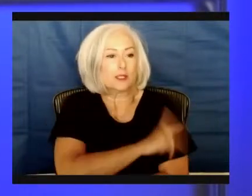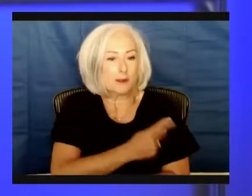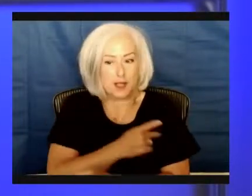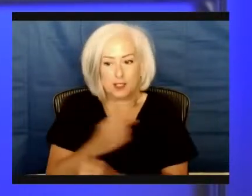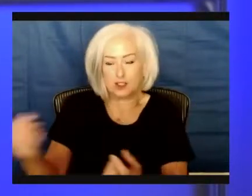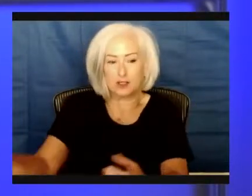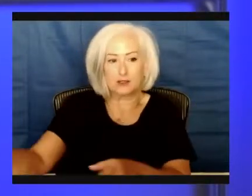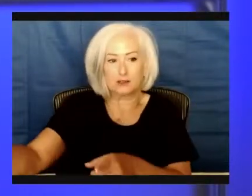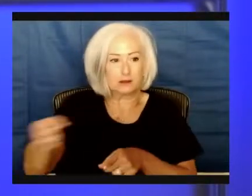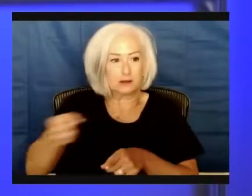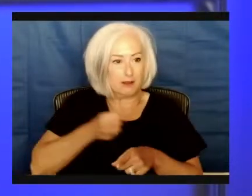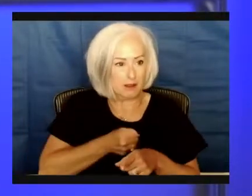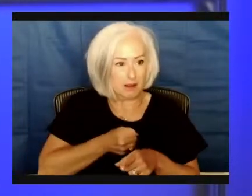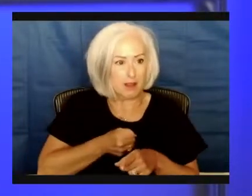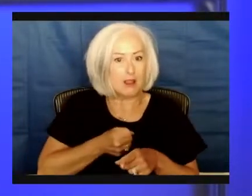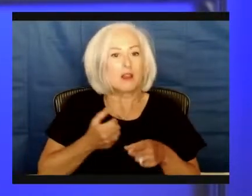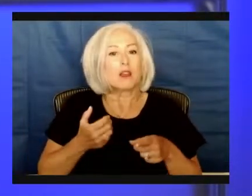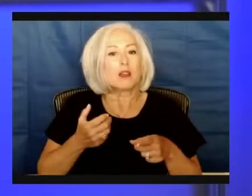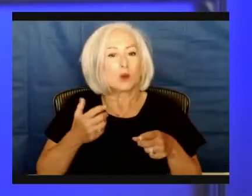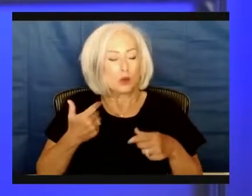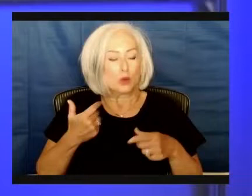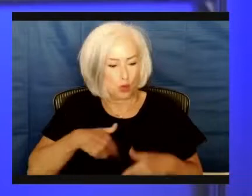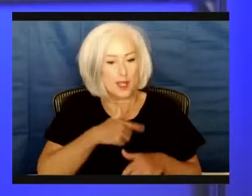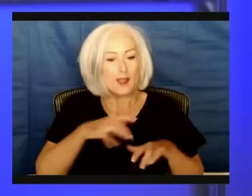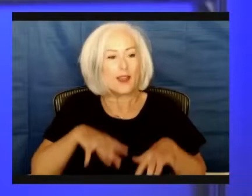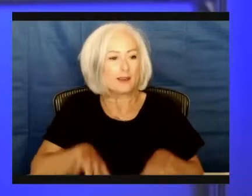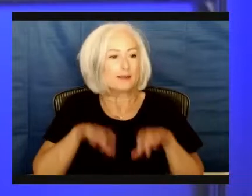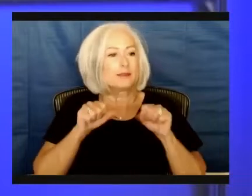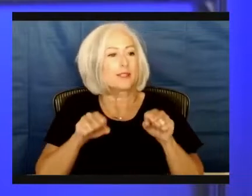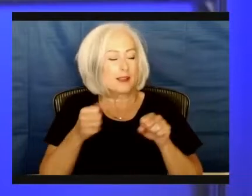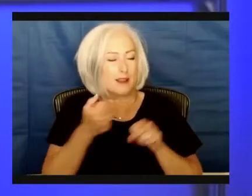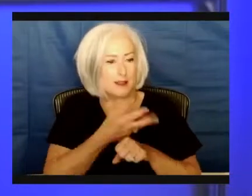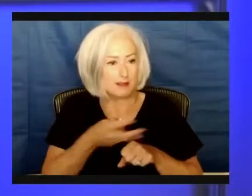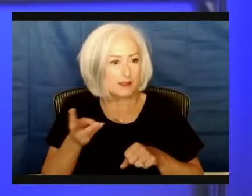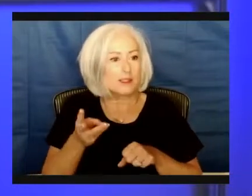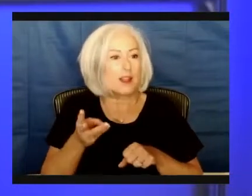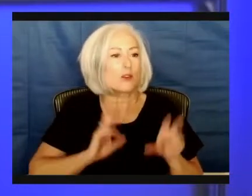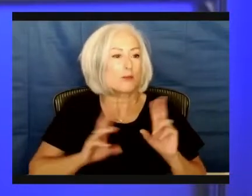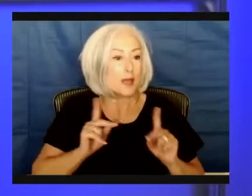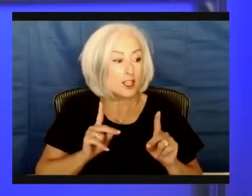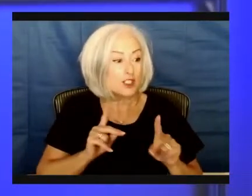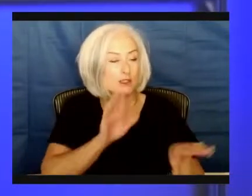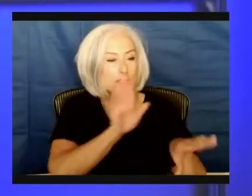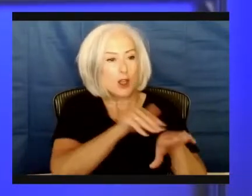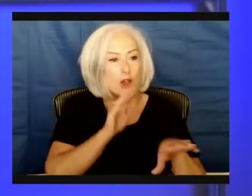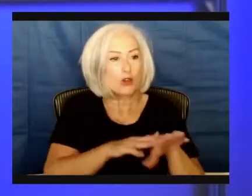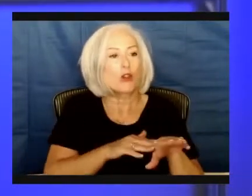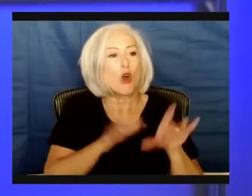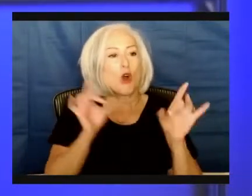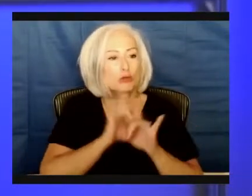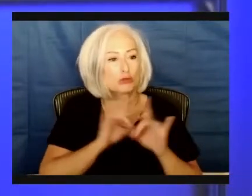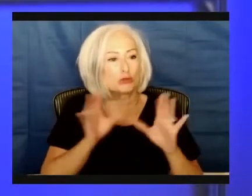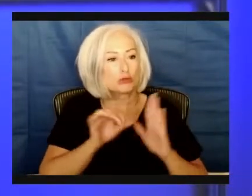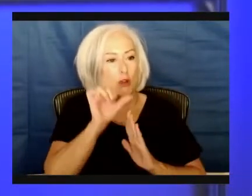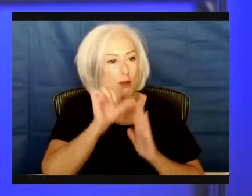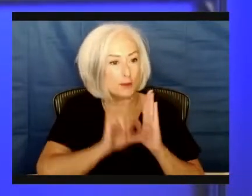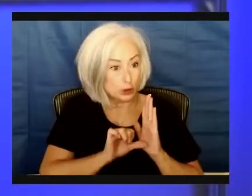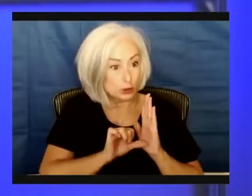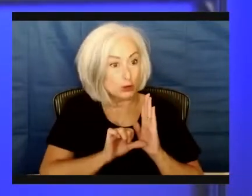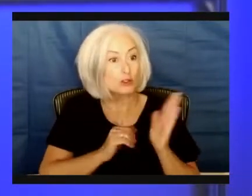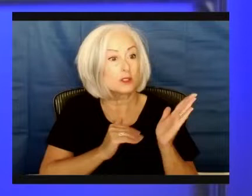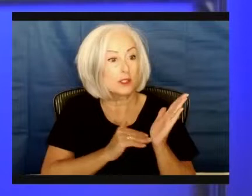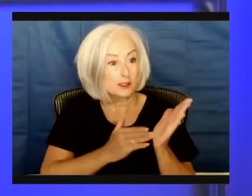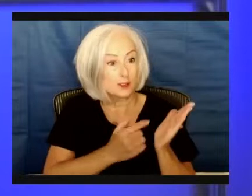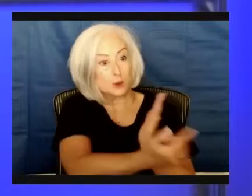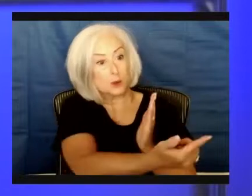on a number of patients. We're activating additional trauma surgeons if the situation calls for that. And so the team's really trying to take a sort